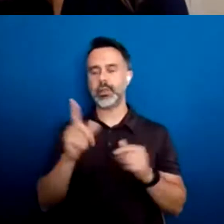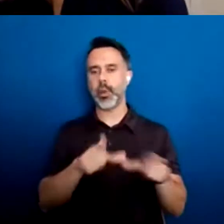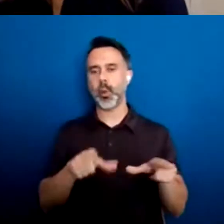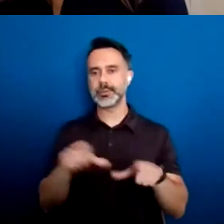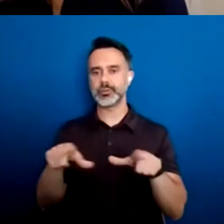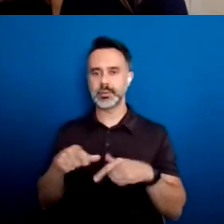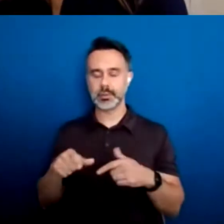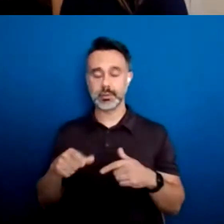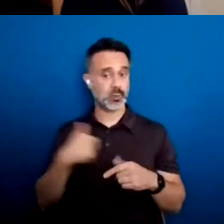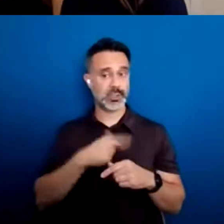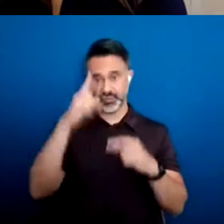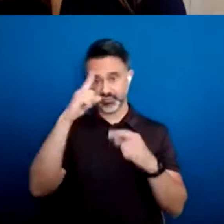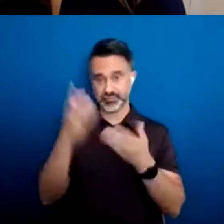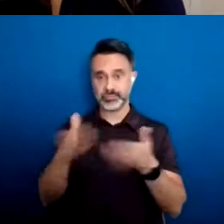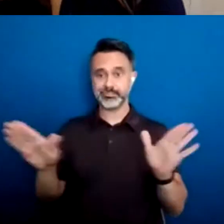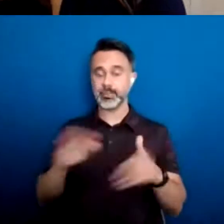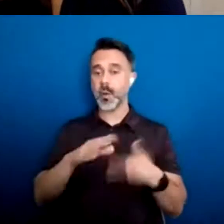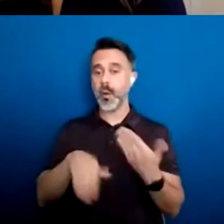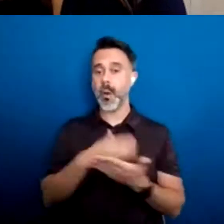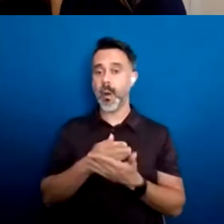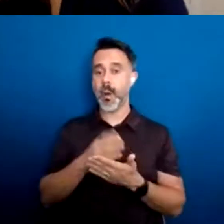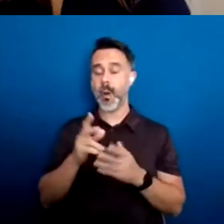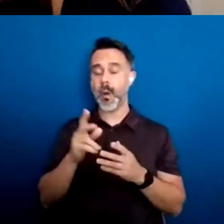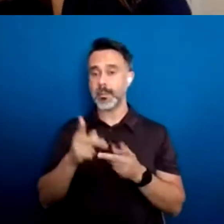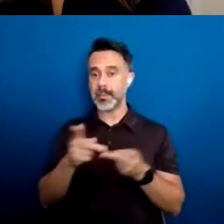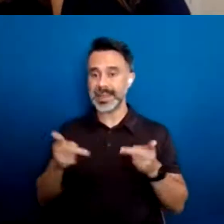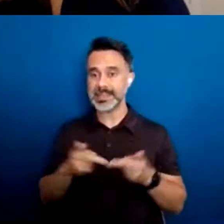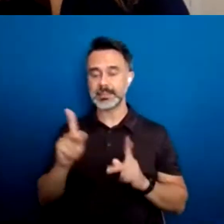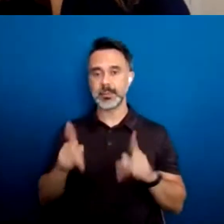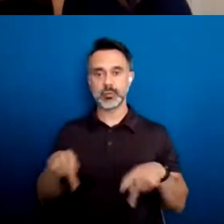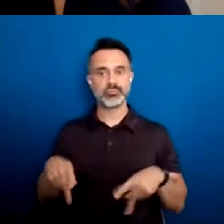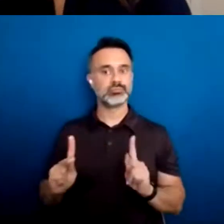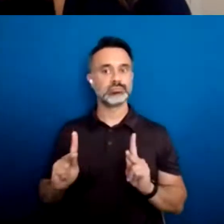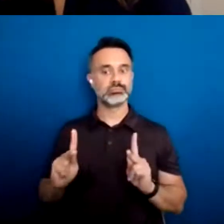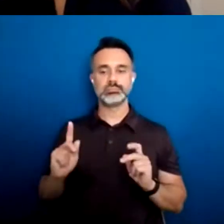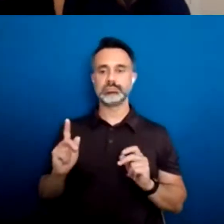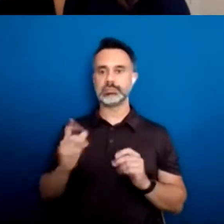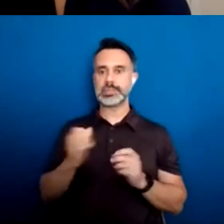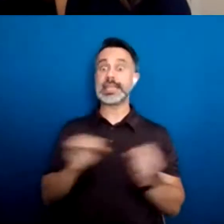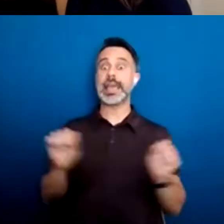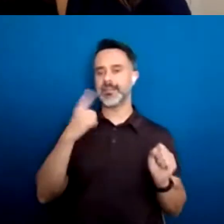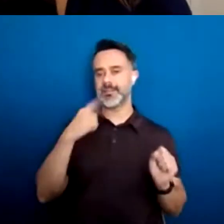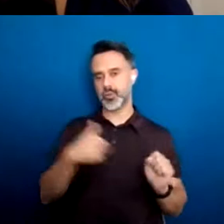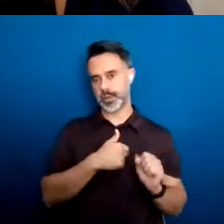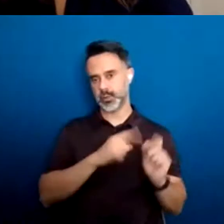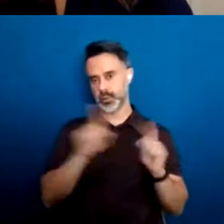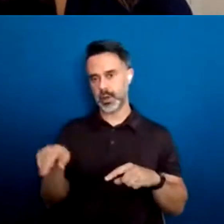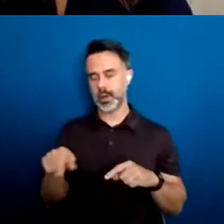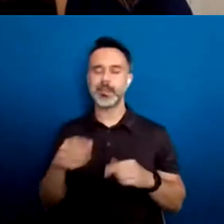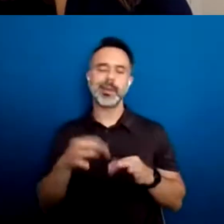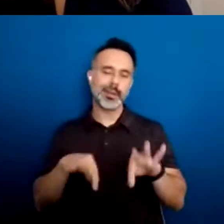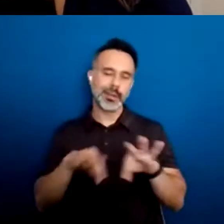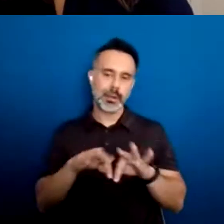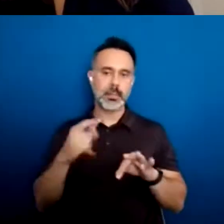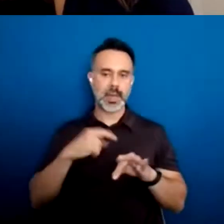to all places that we can vaccinate people that are safe for us to come. So there has to be just enough space for us to socially distance patients